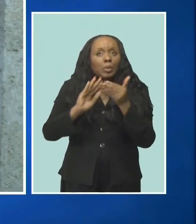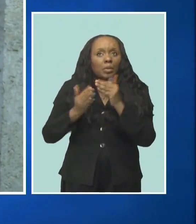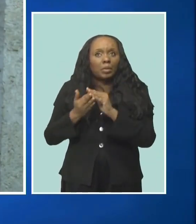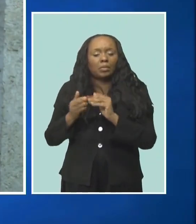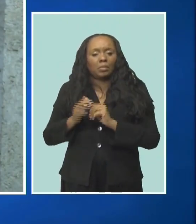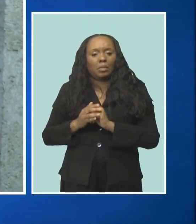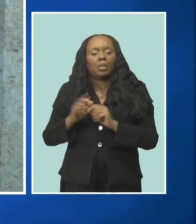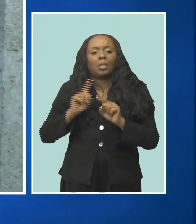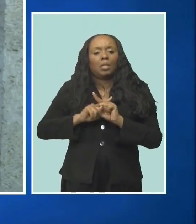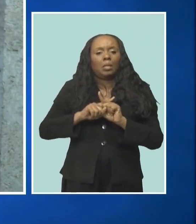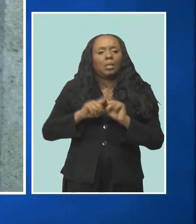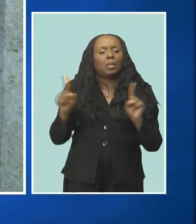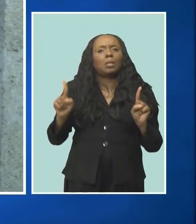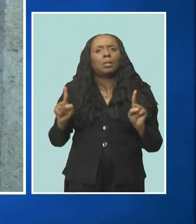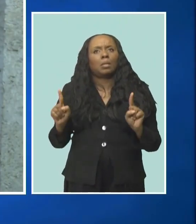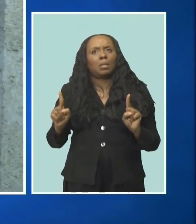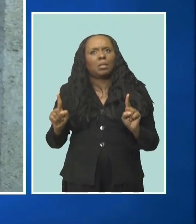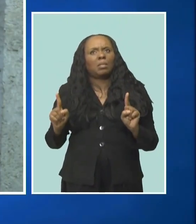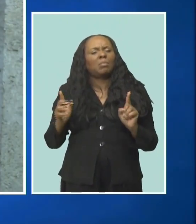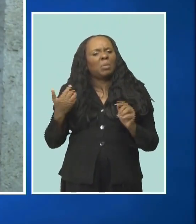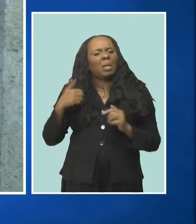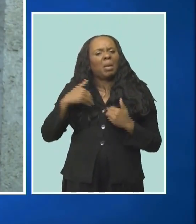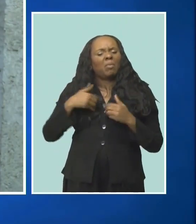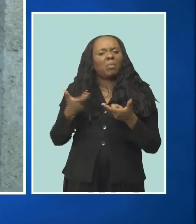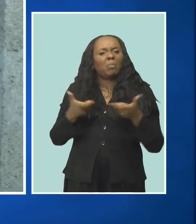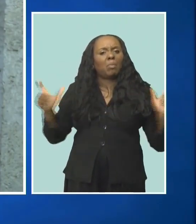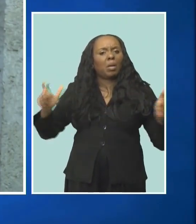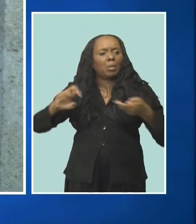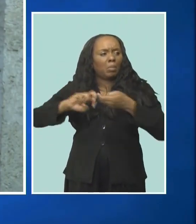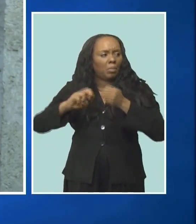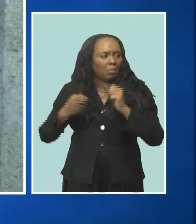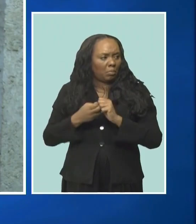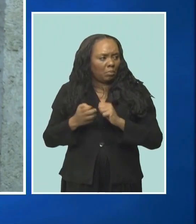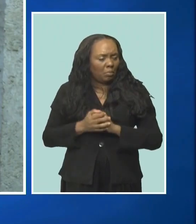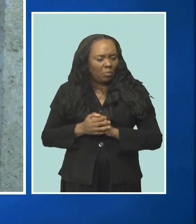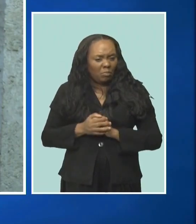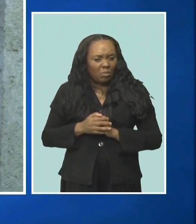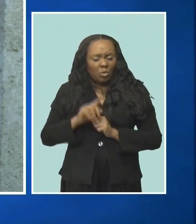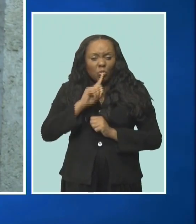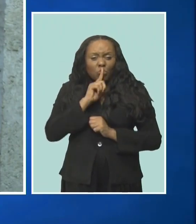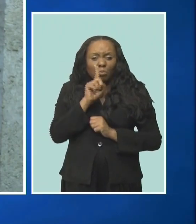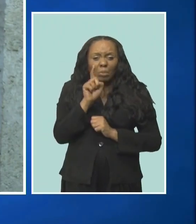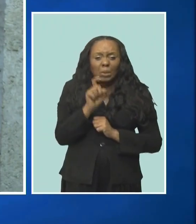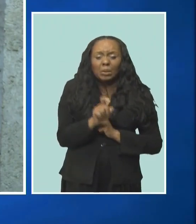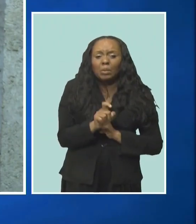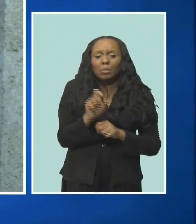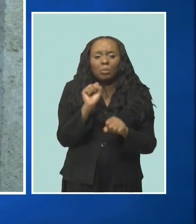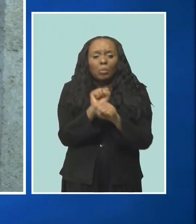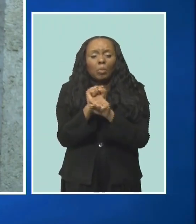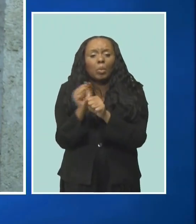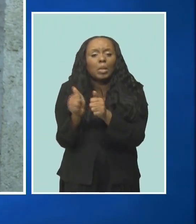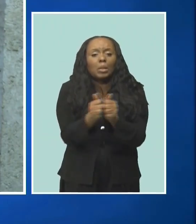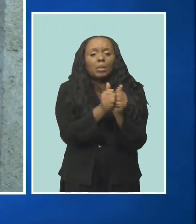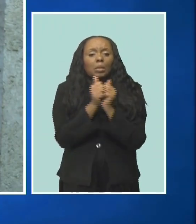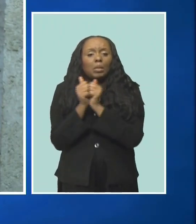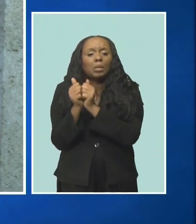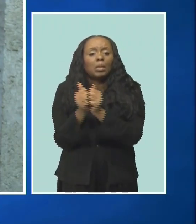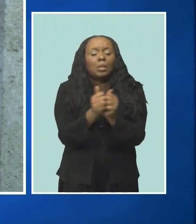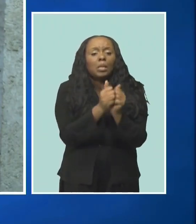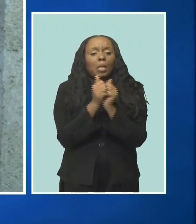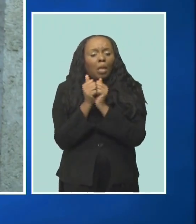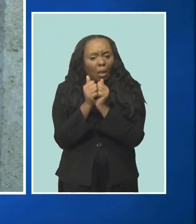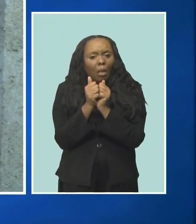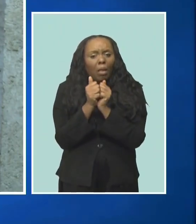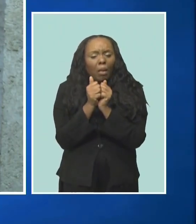influence in the neighborhoods in which they operate. It's a big problem. We got to, again, work together